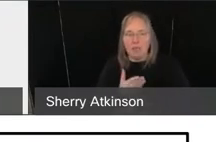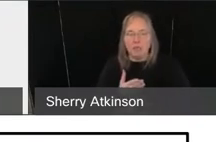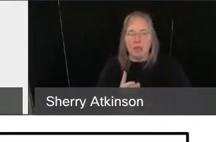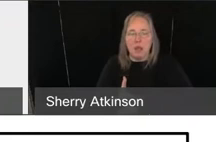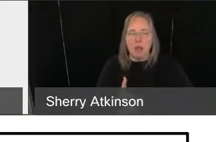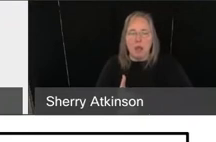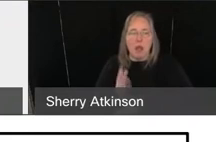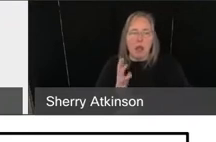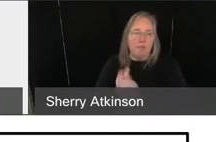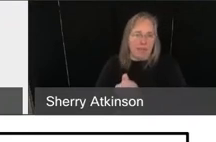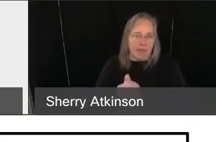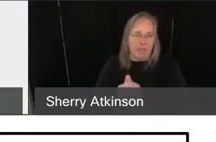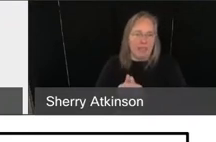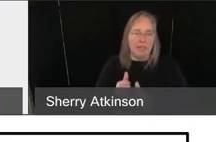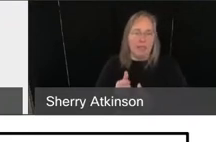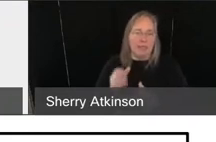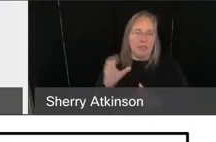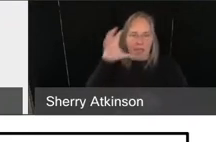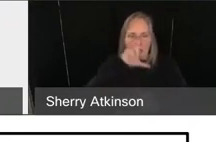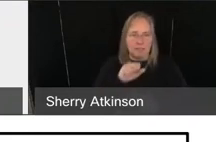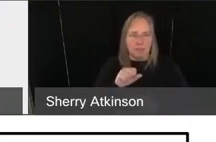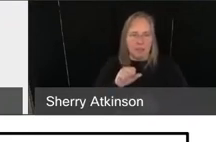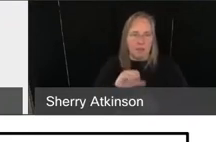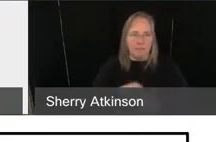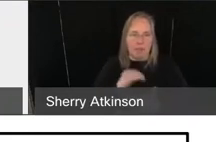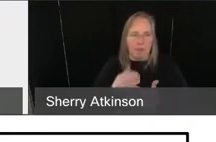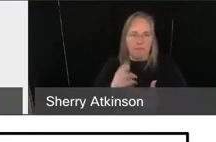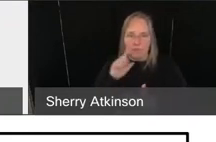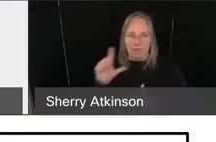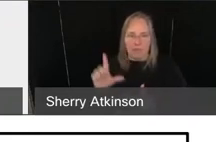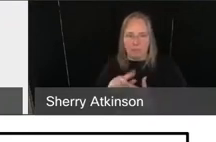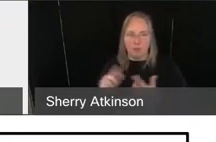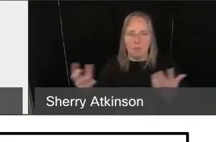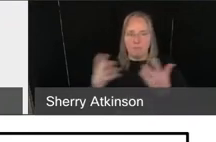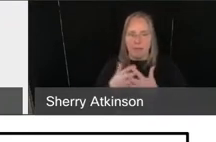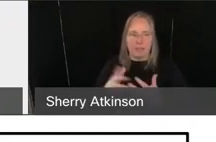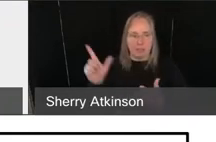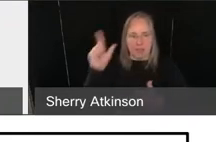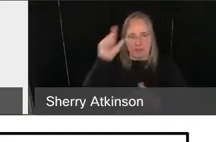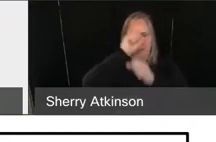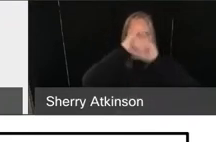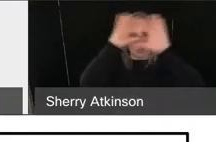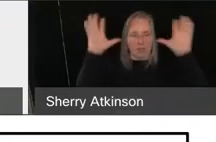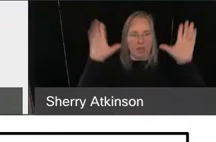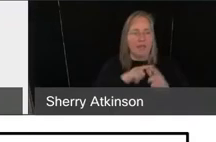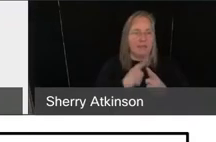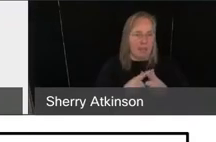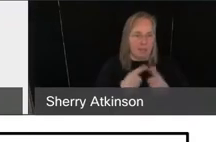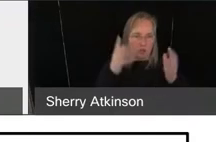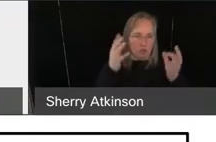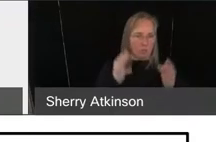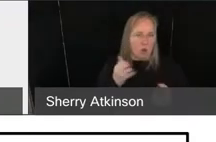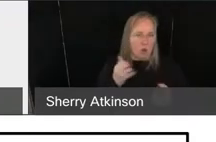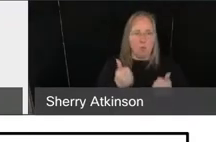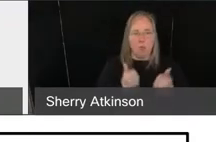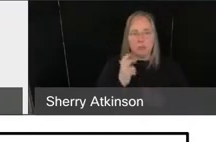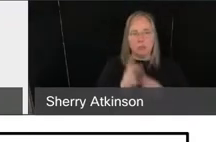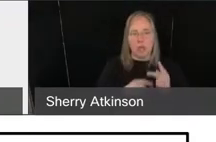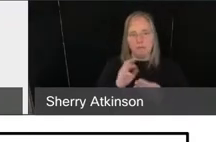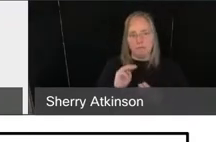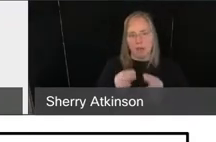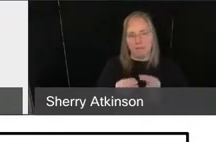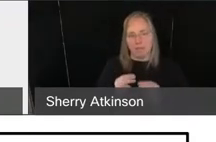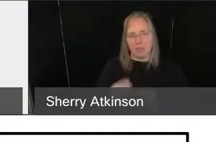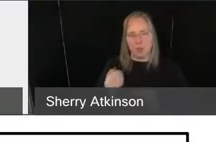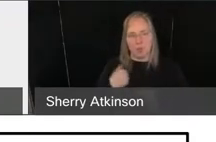update the estimates for the library to align with the vision, and then determine what types of modifications we'd have to make to our